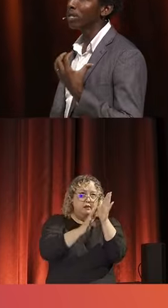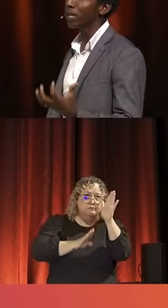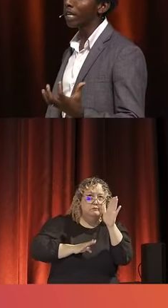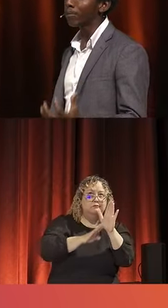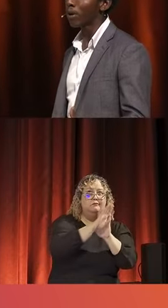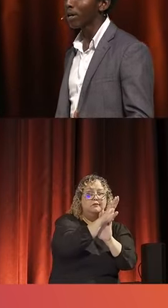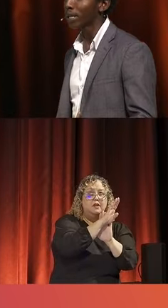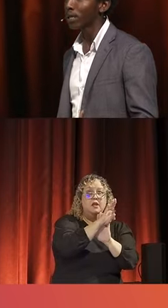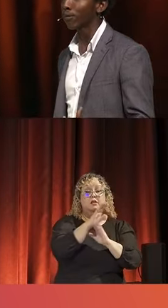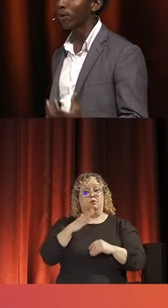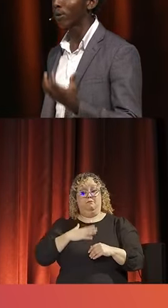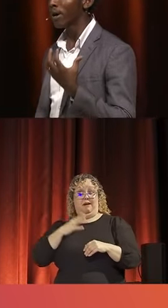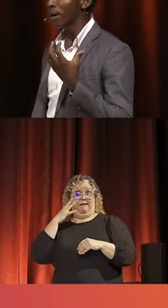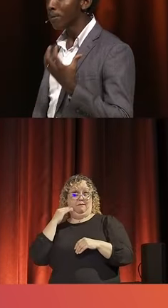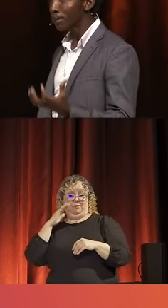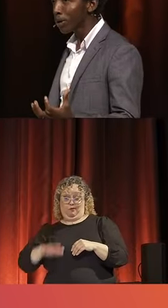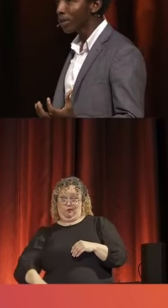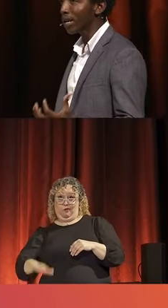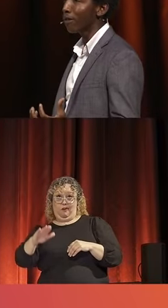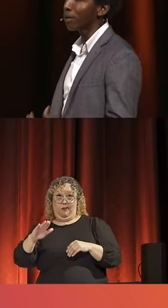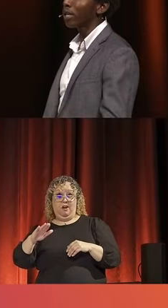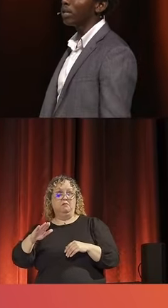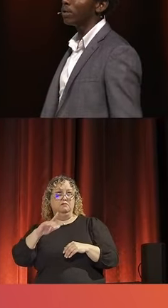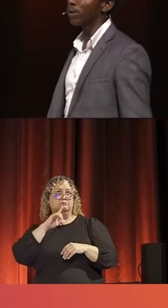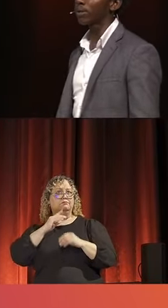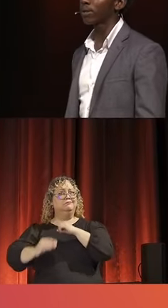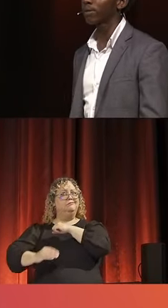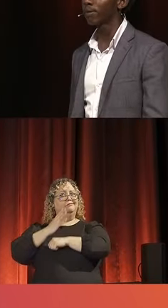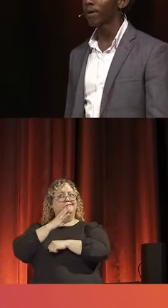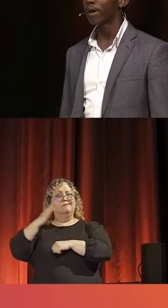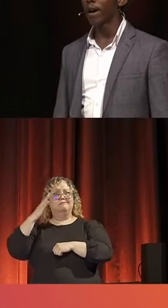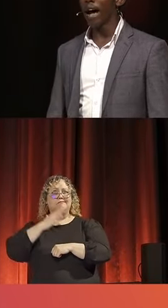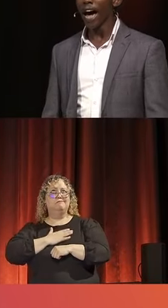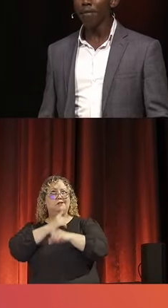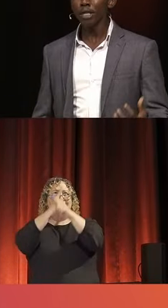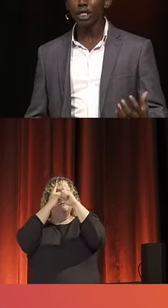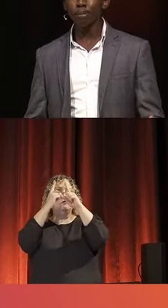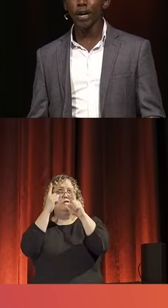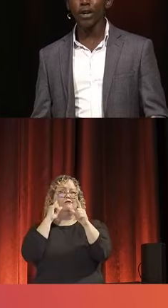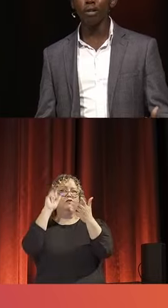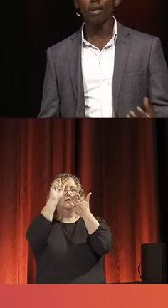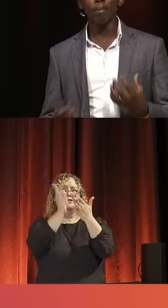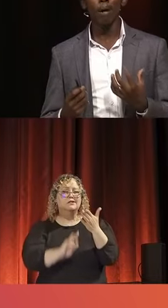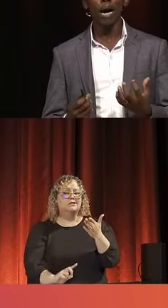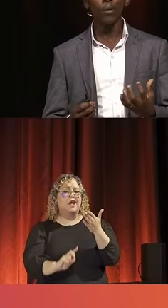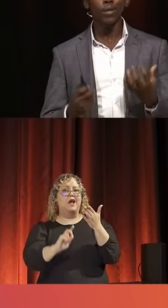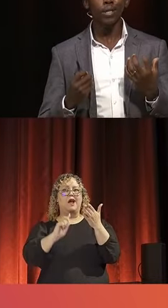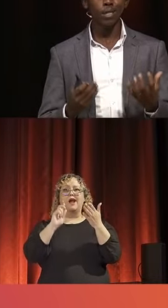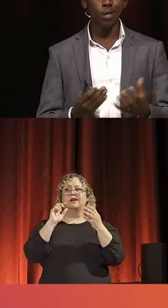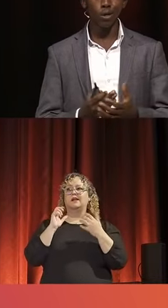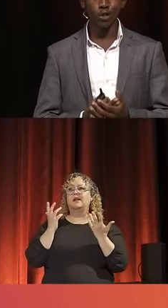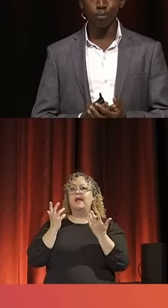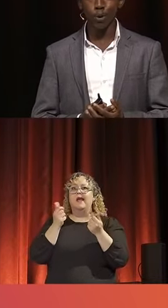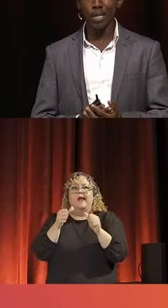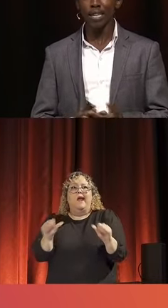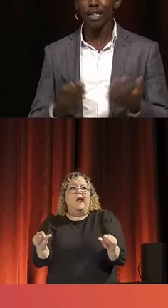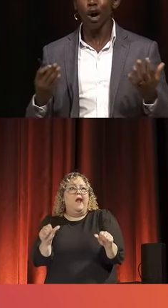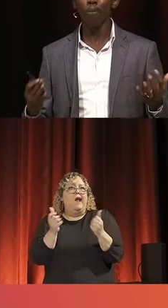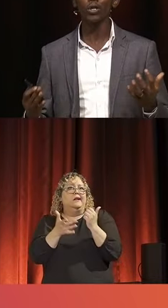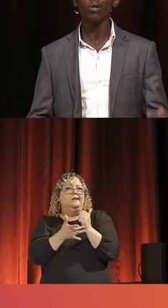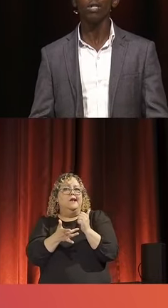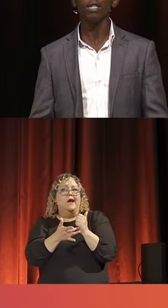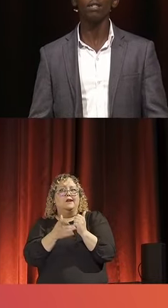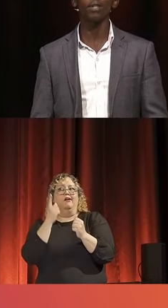about designing products for especially African users. I'm inspired by the power that technology brings